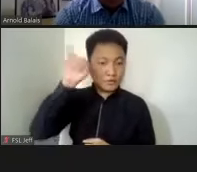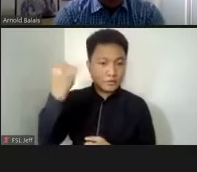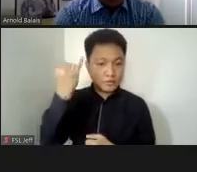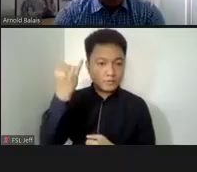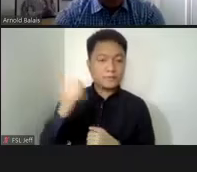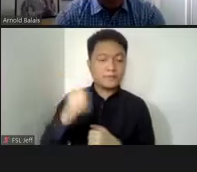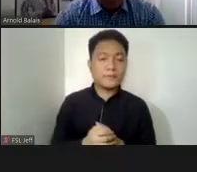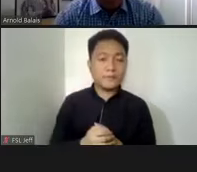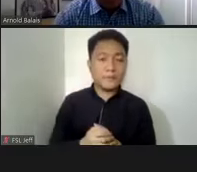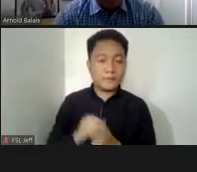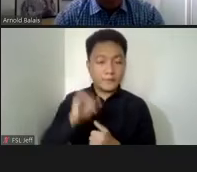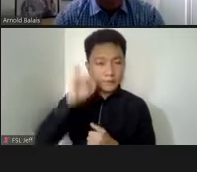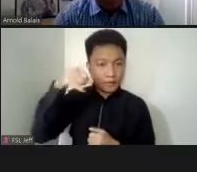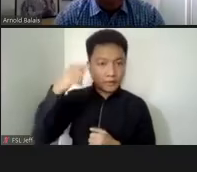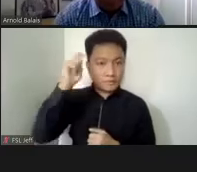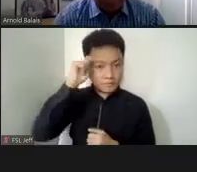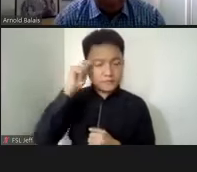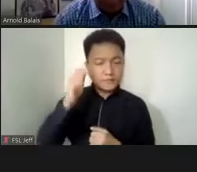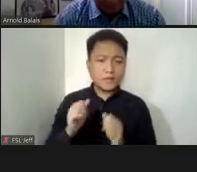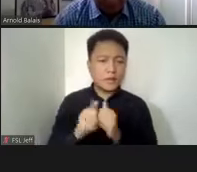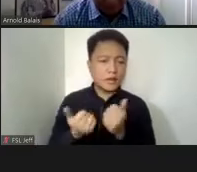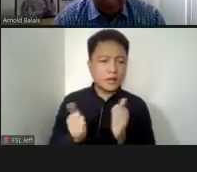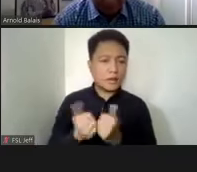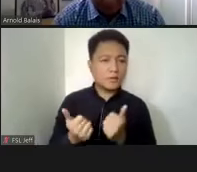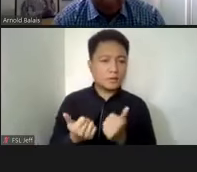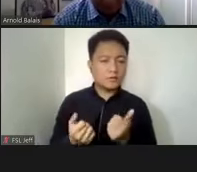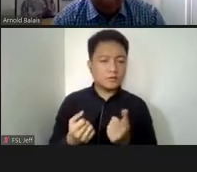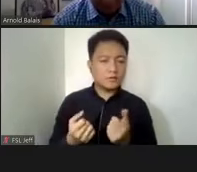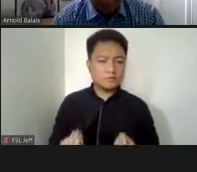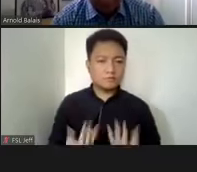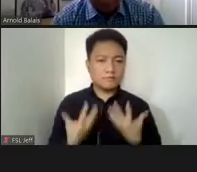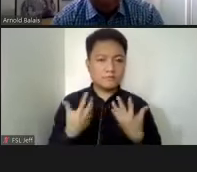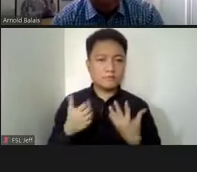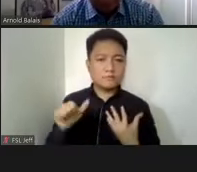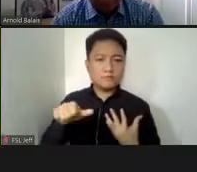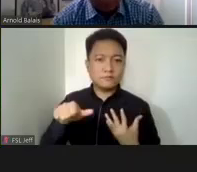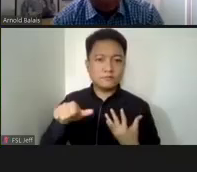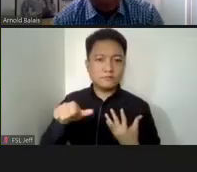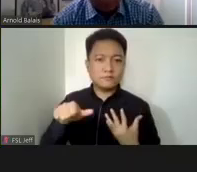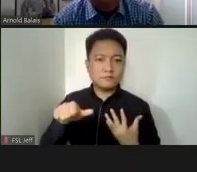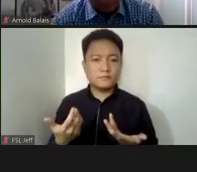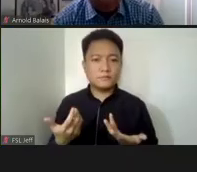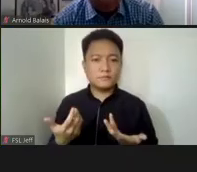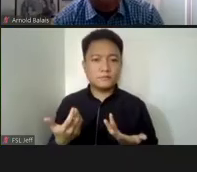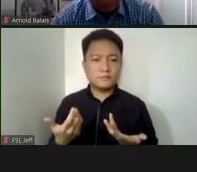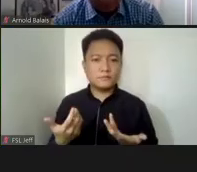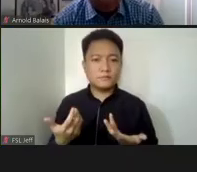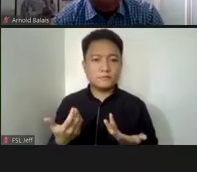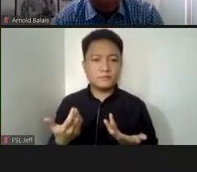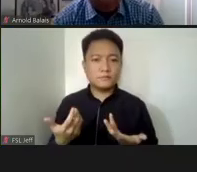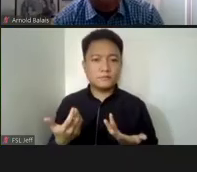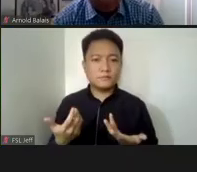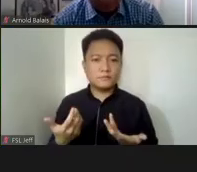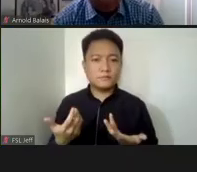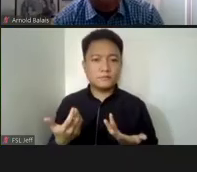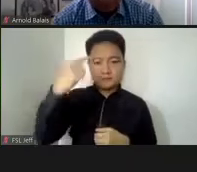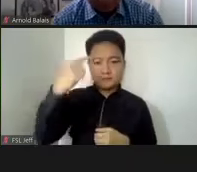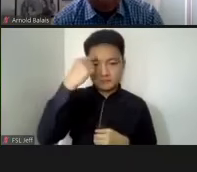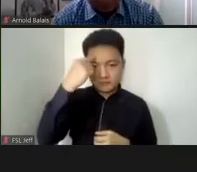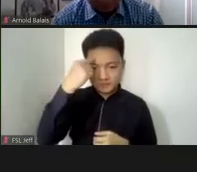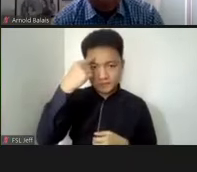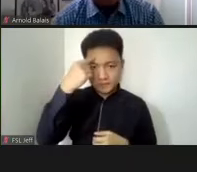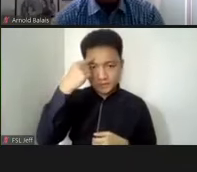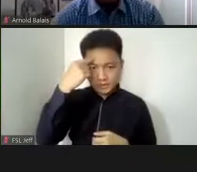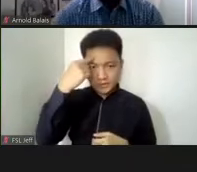I think if the end game here is to be a valuable, successful person, then we can never be